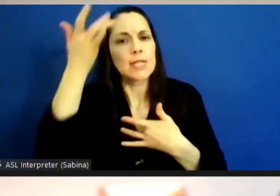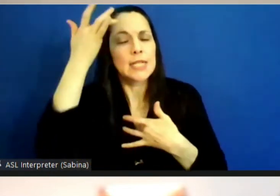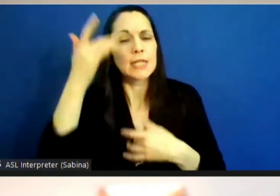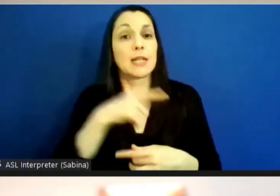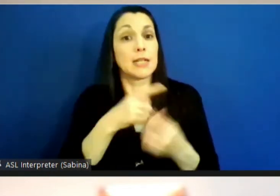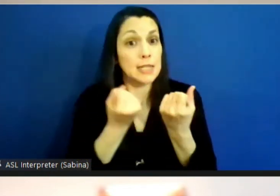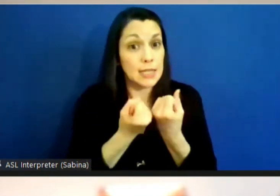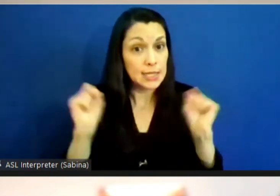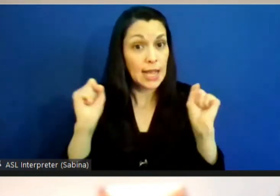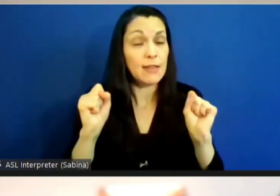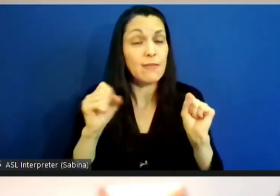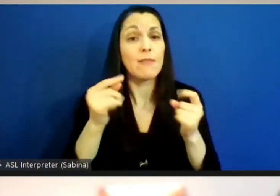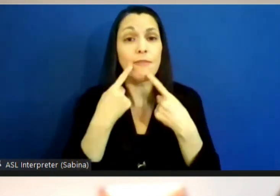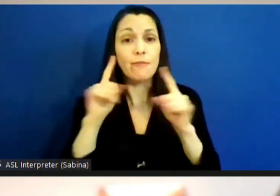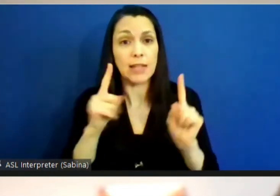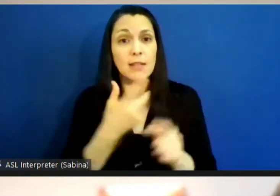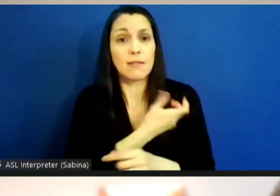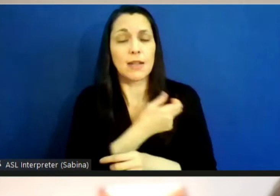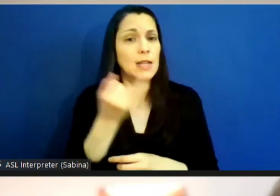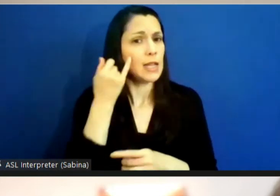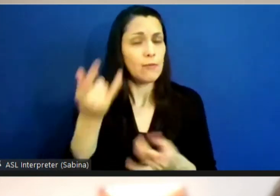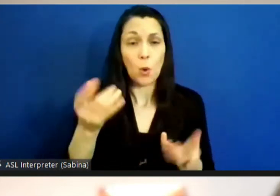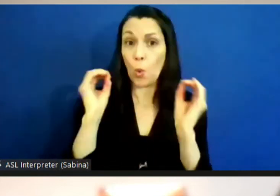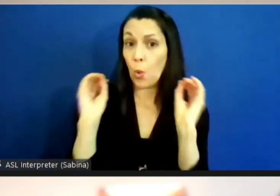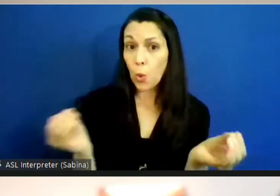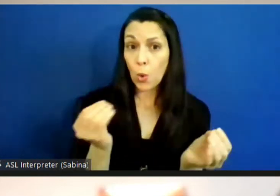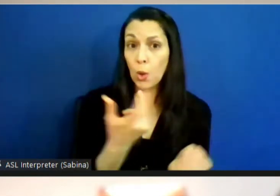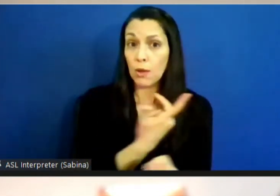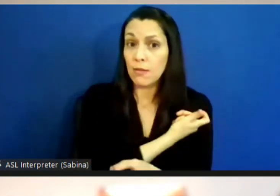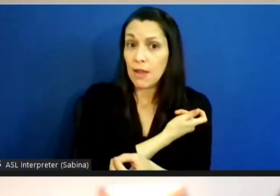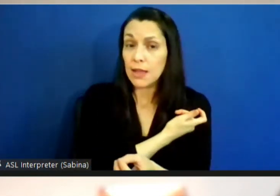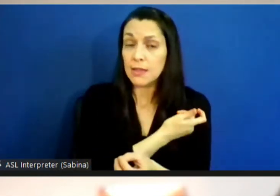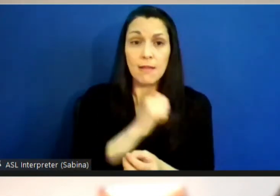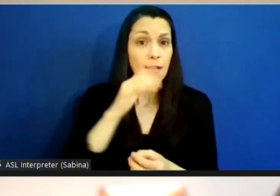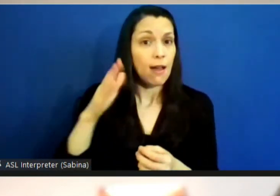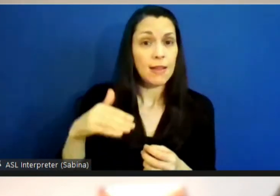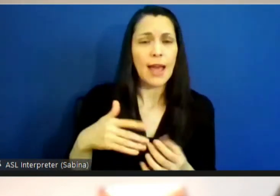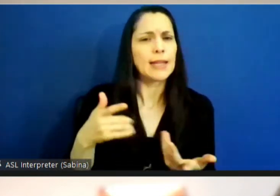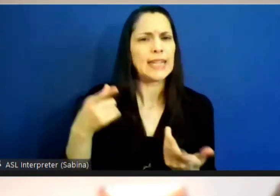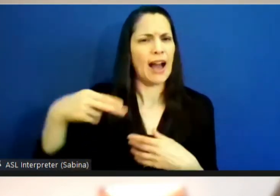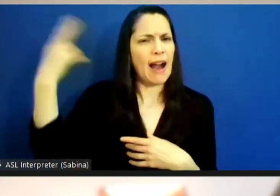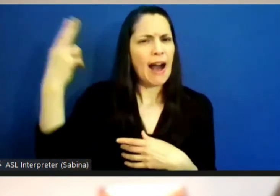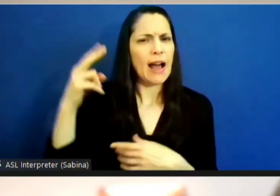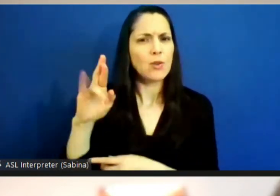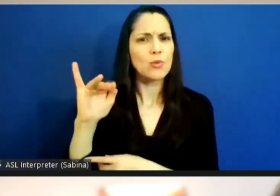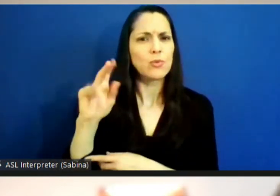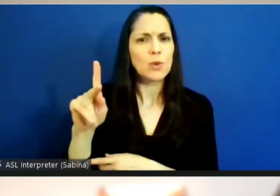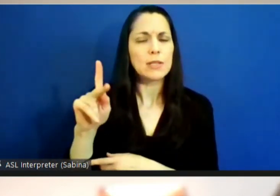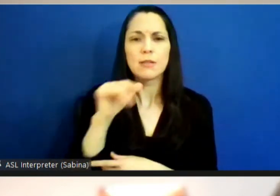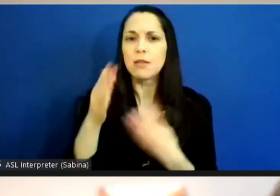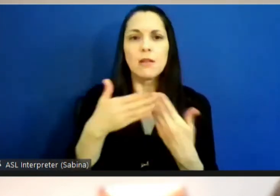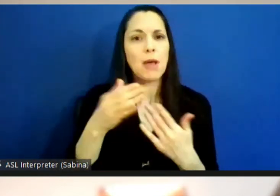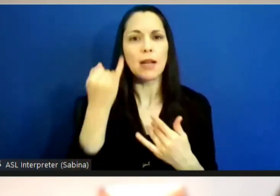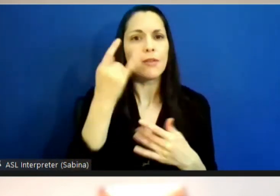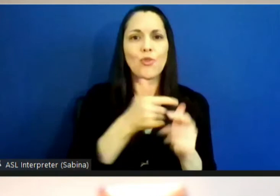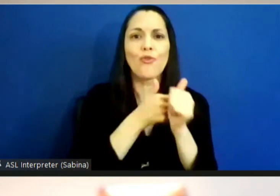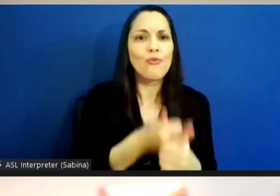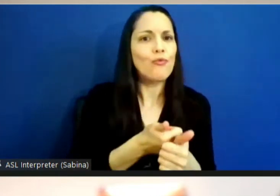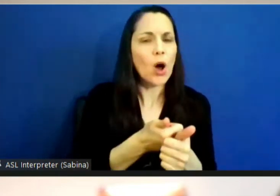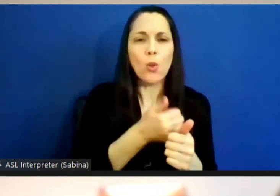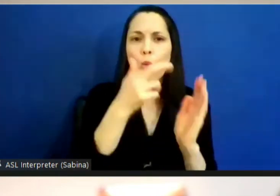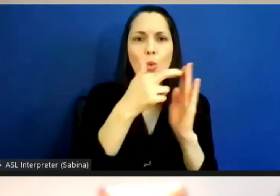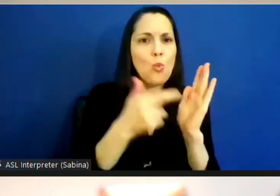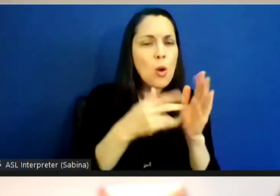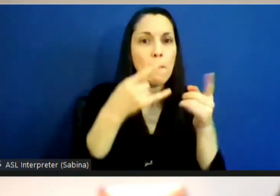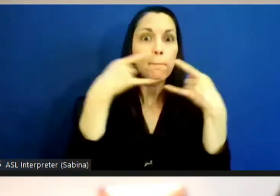And if you are not vaccinated, you're at high risk, even if you're following all the recommendations. So please get vaccinated. There are